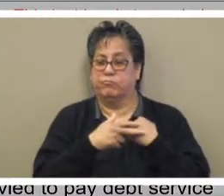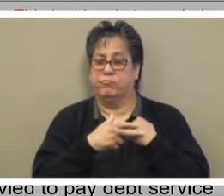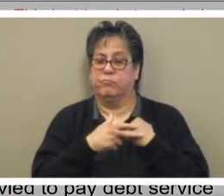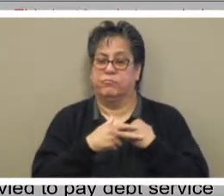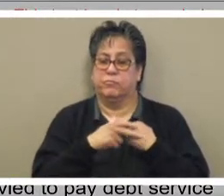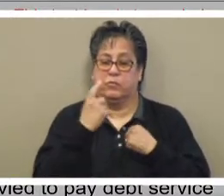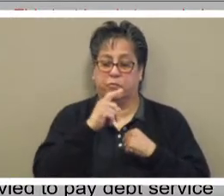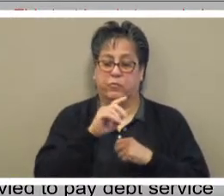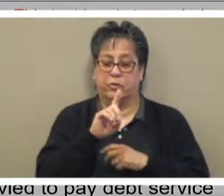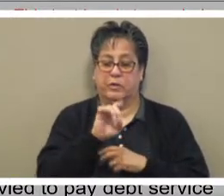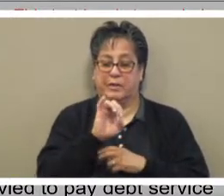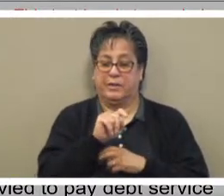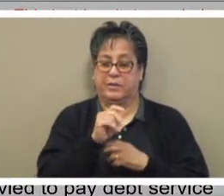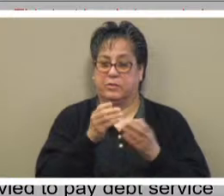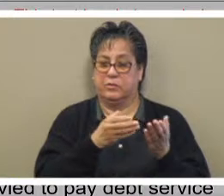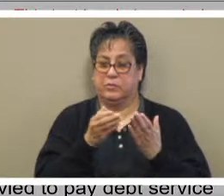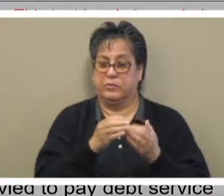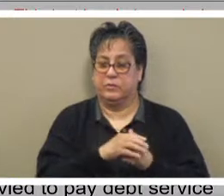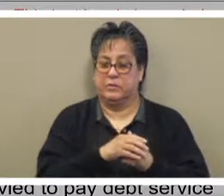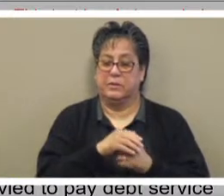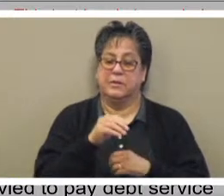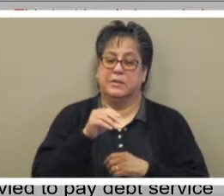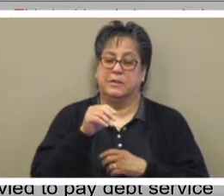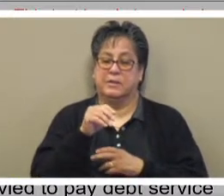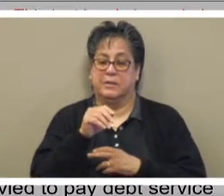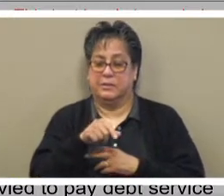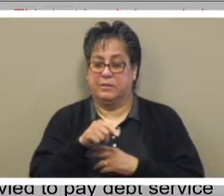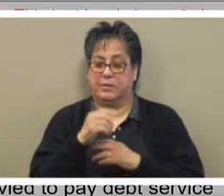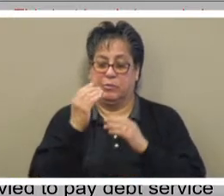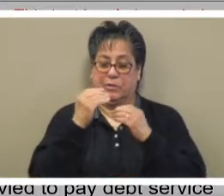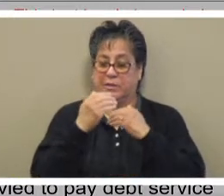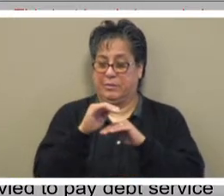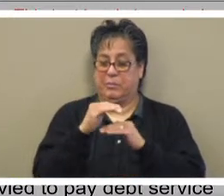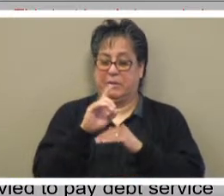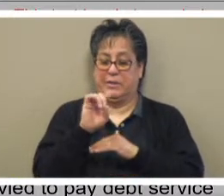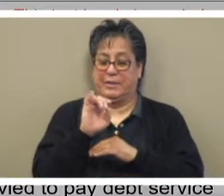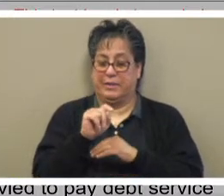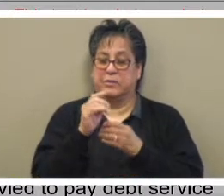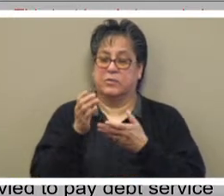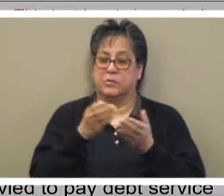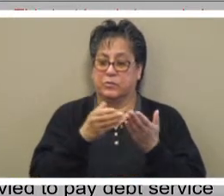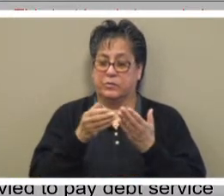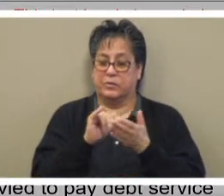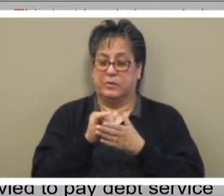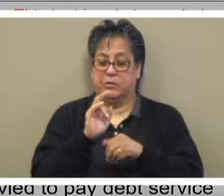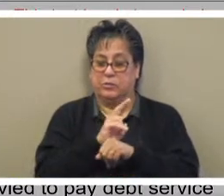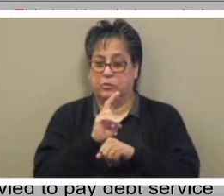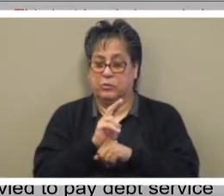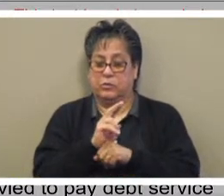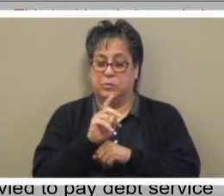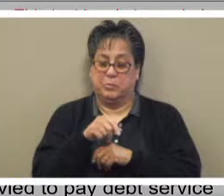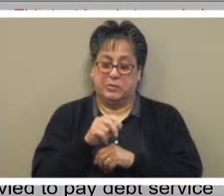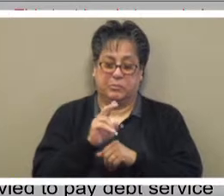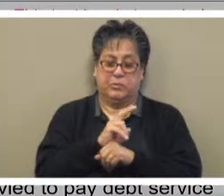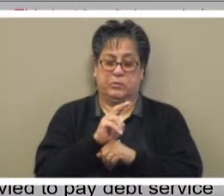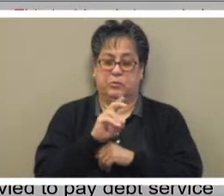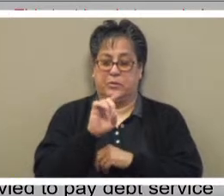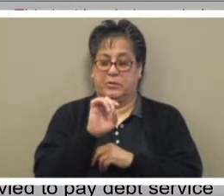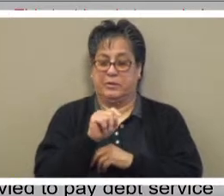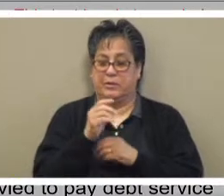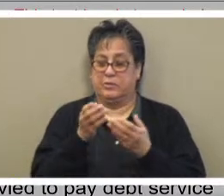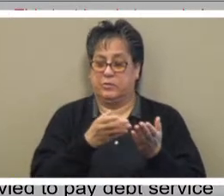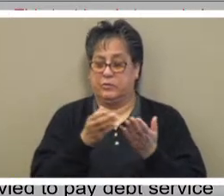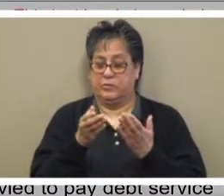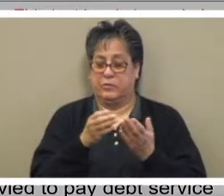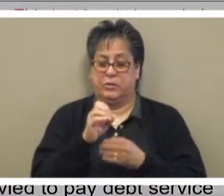fund. These funds are restricted to debt service, so we've levied property taxes to be used for debt service. They have to be used for debt service.